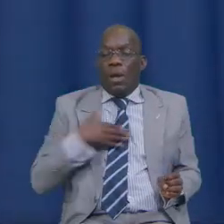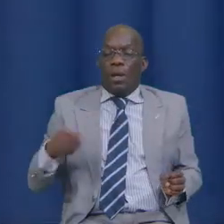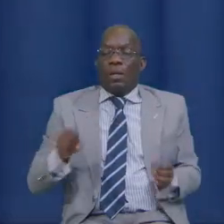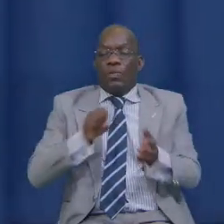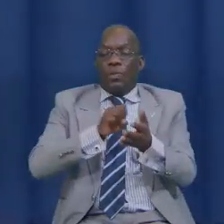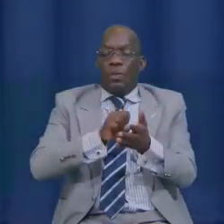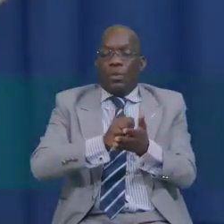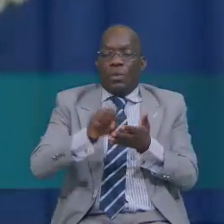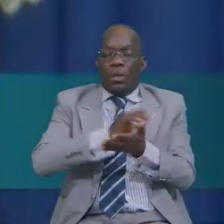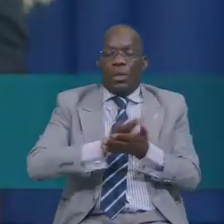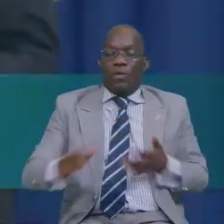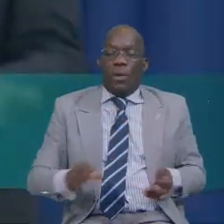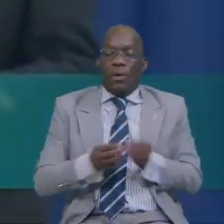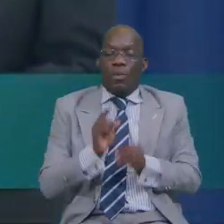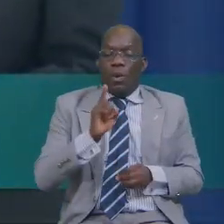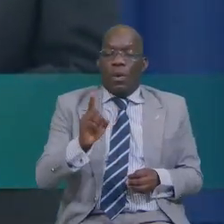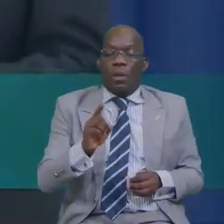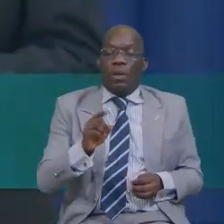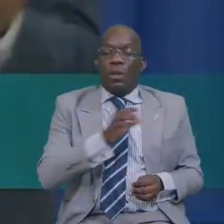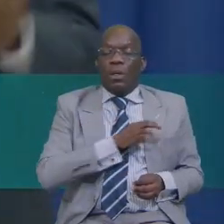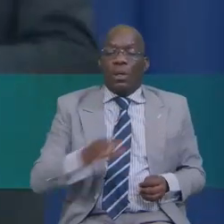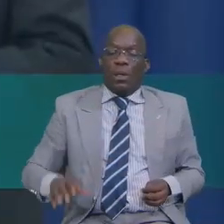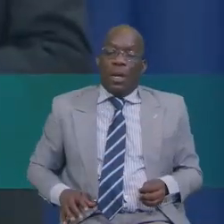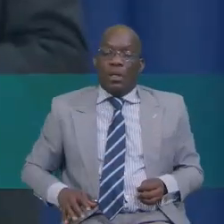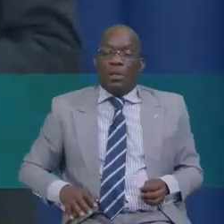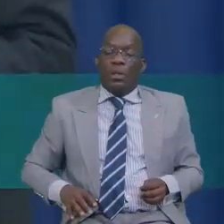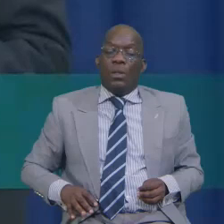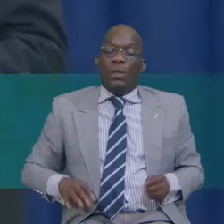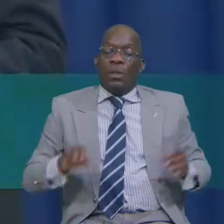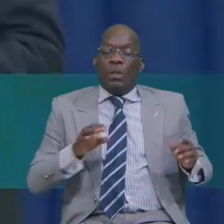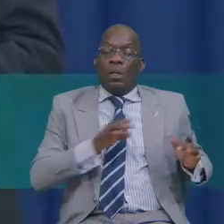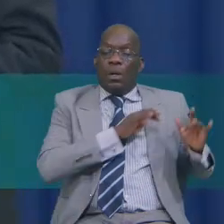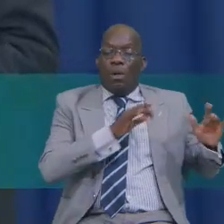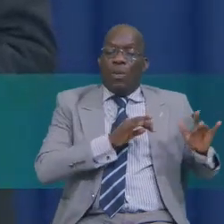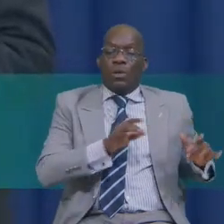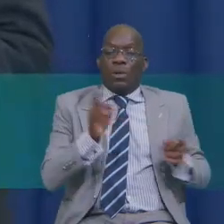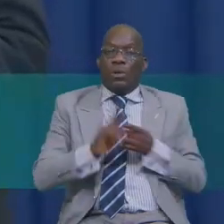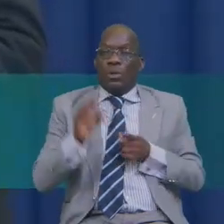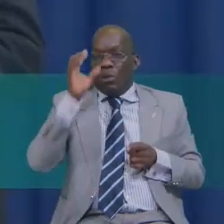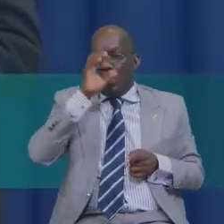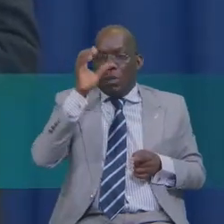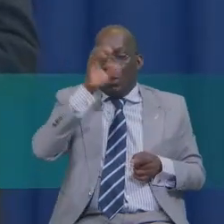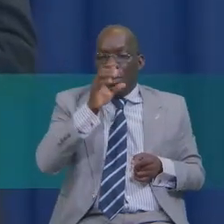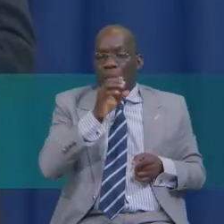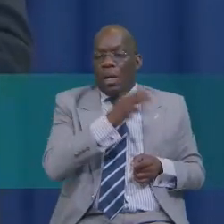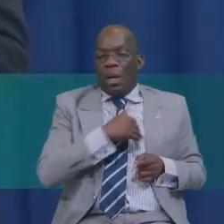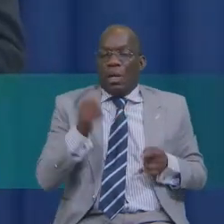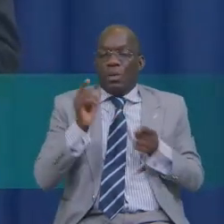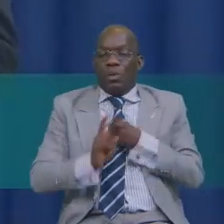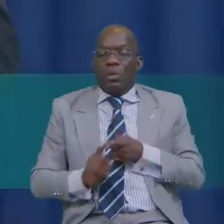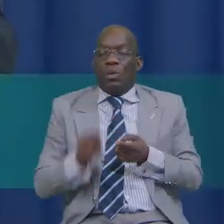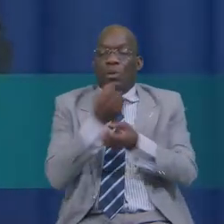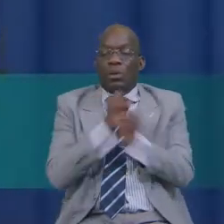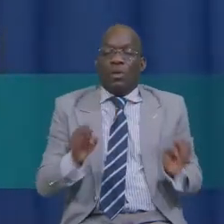Number one, Christ's compassion to seek and to save. Christ's compassion